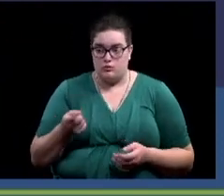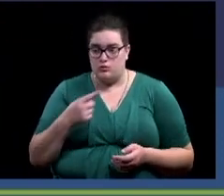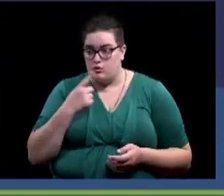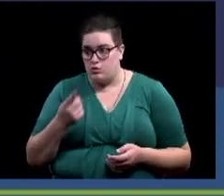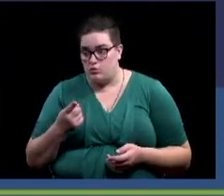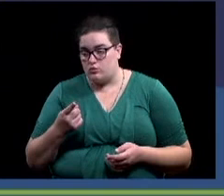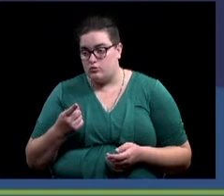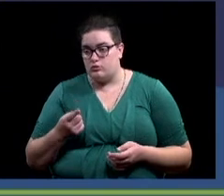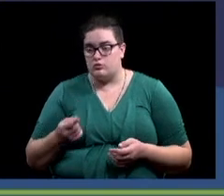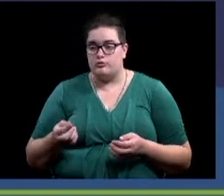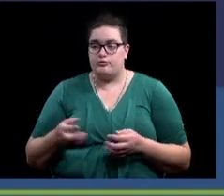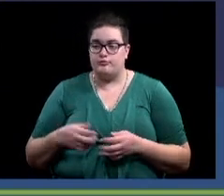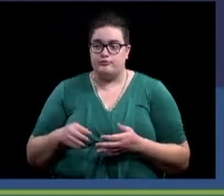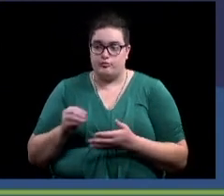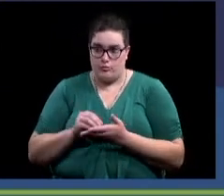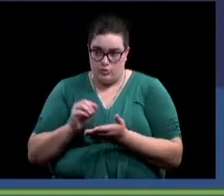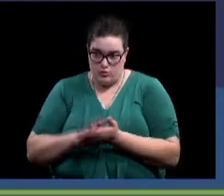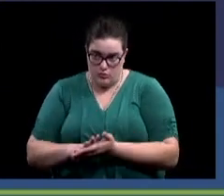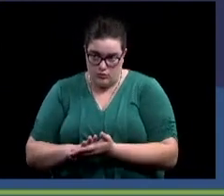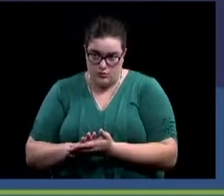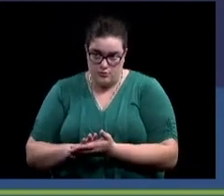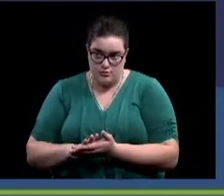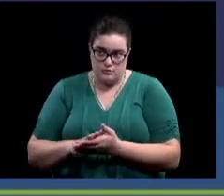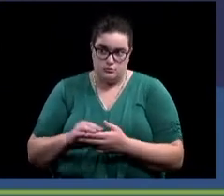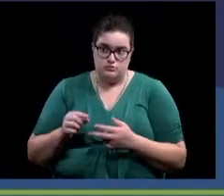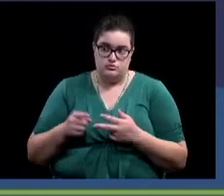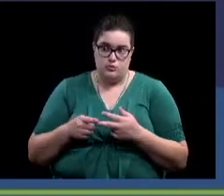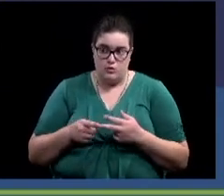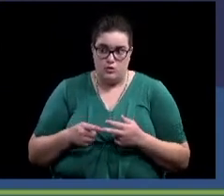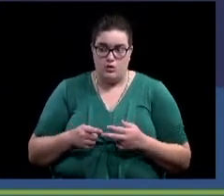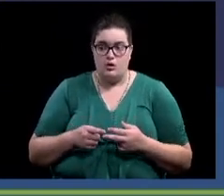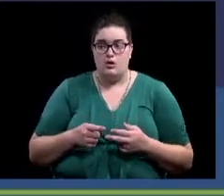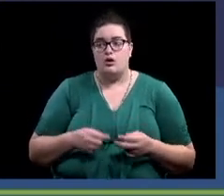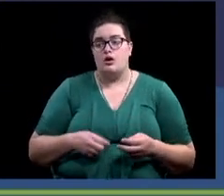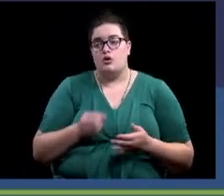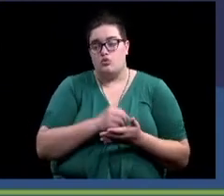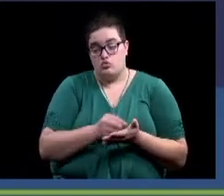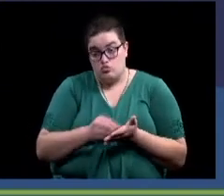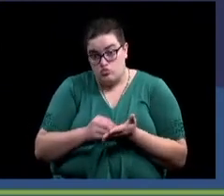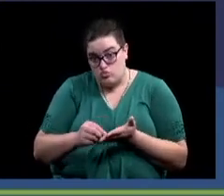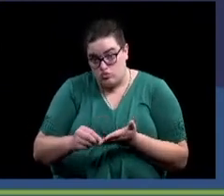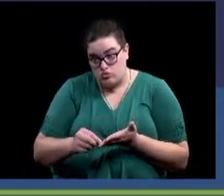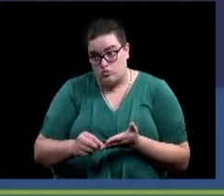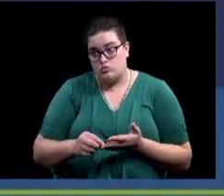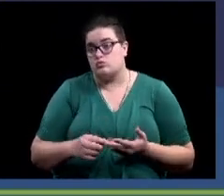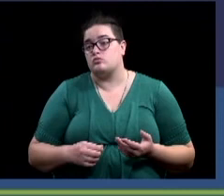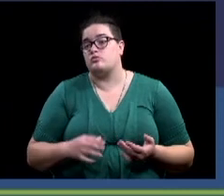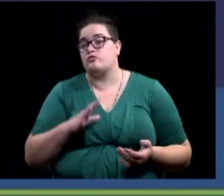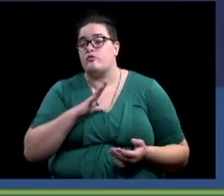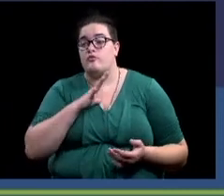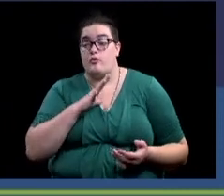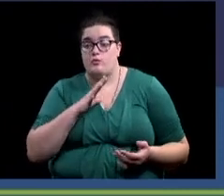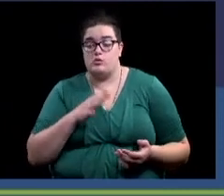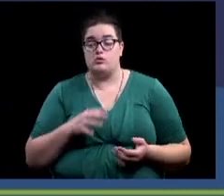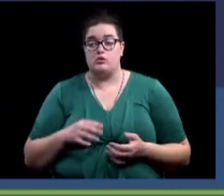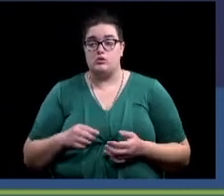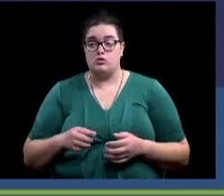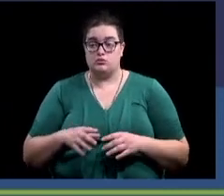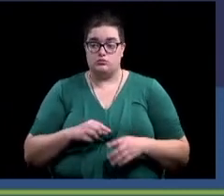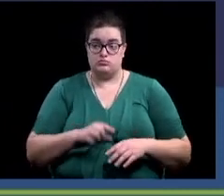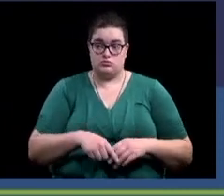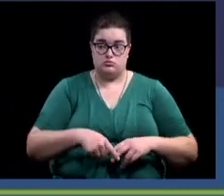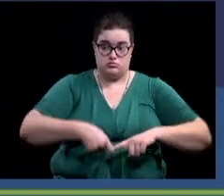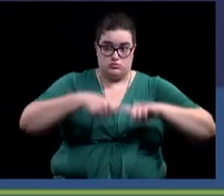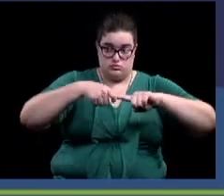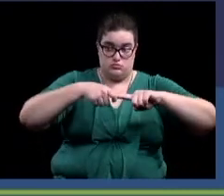written reprimand. Formal discipline can be a suspension of work time up to and including 15 days.